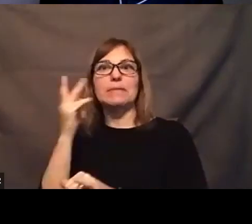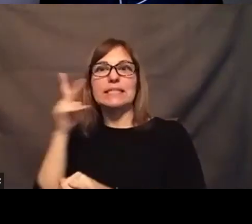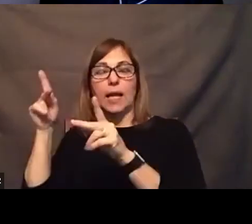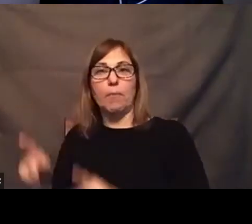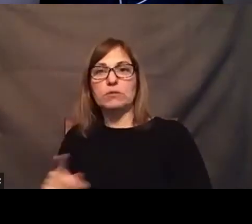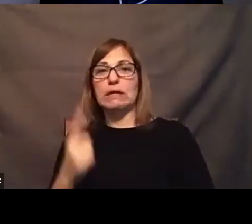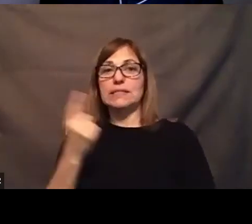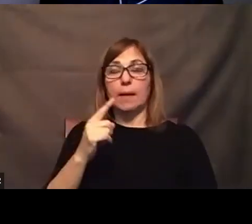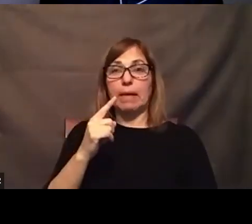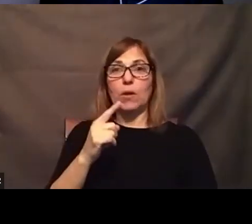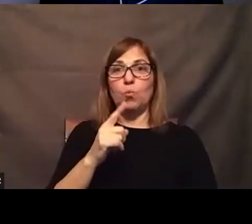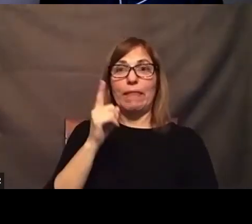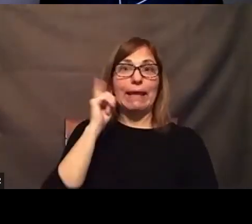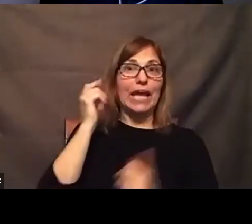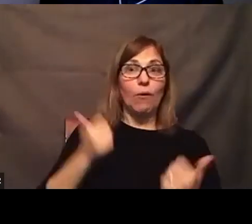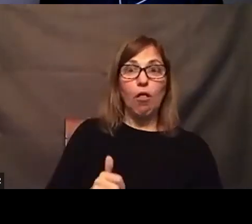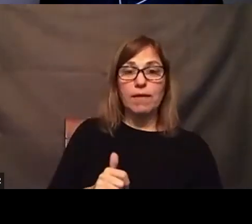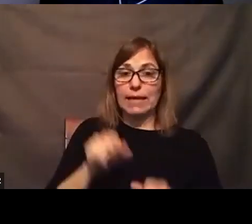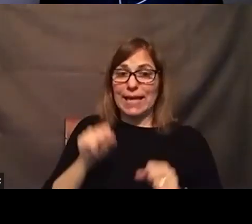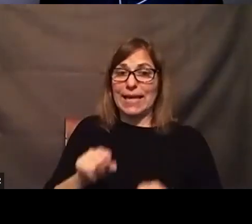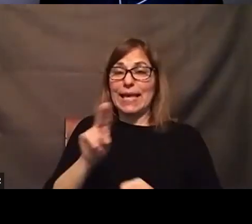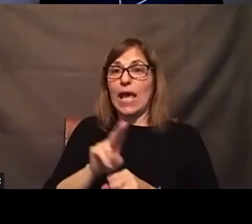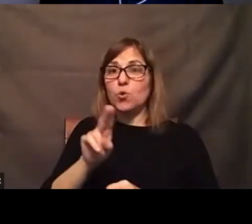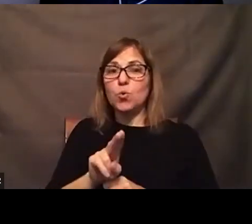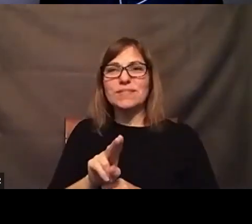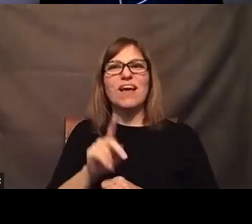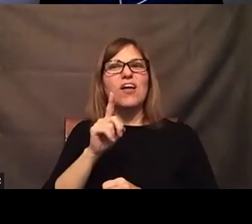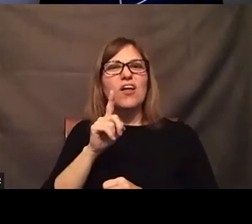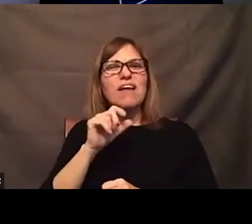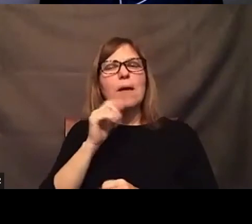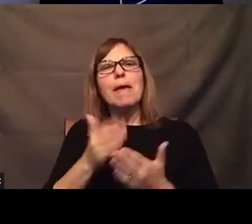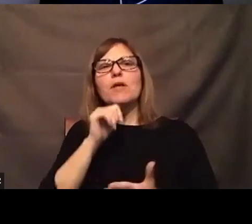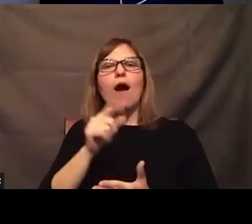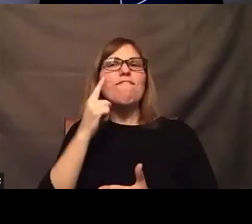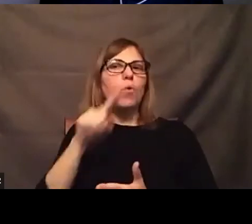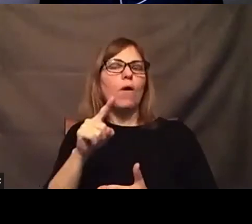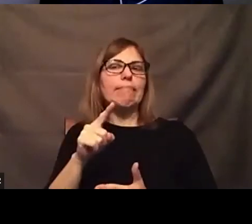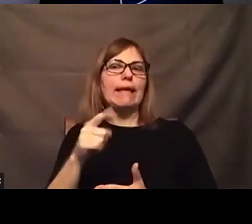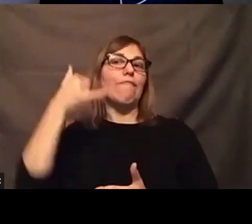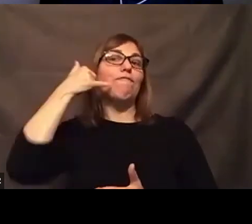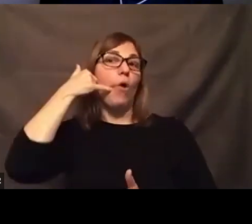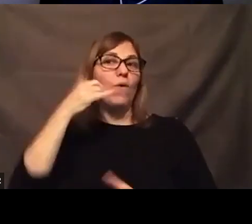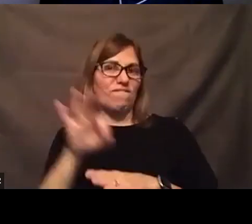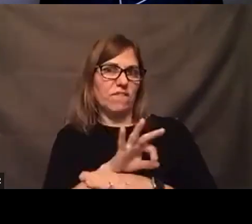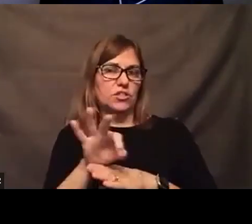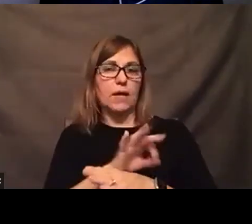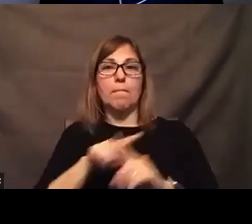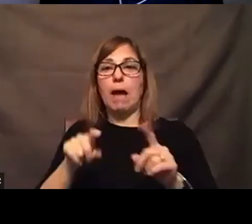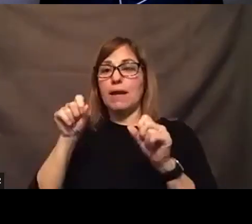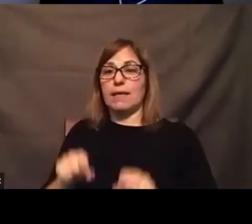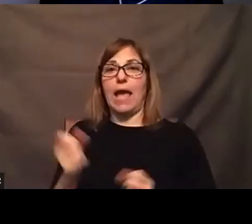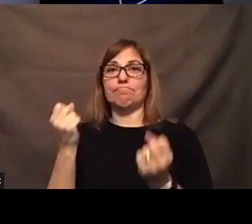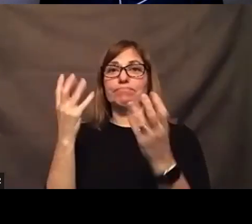impairments uses it not necessarily for the phone function, but it allows them to do ASL much